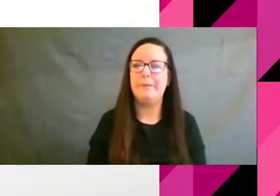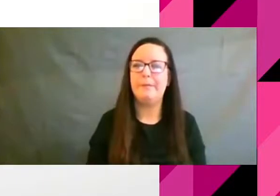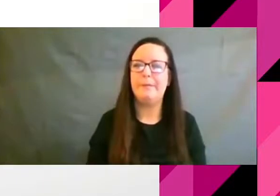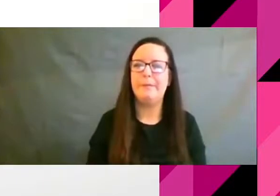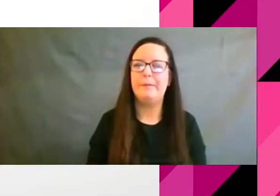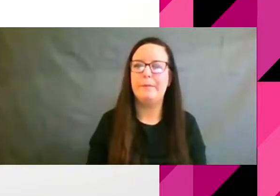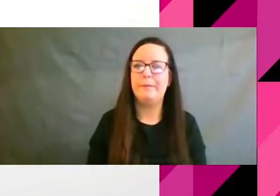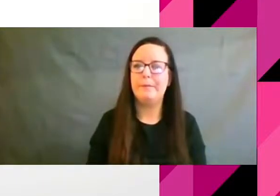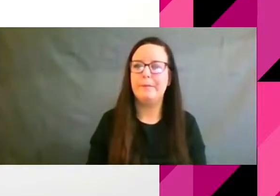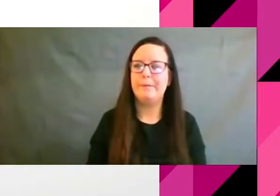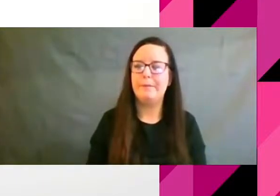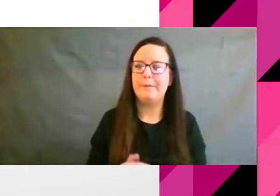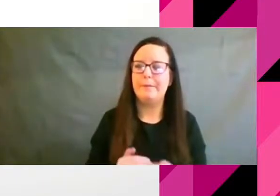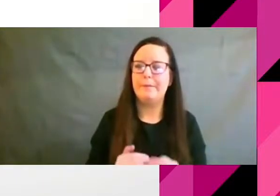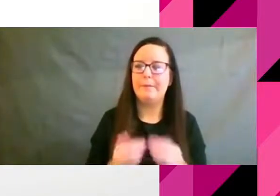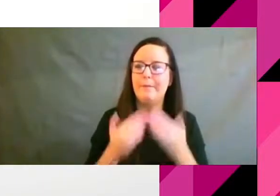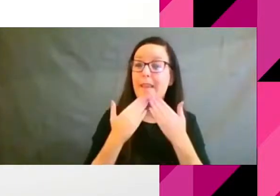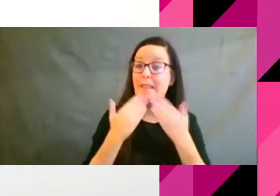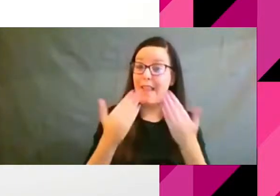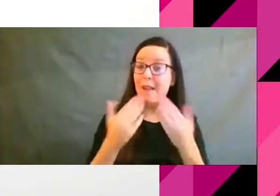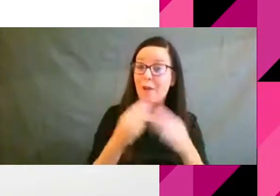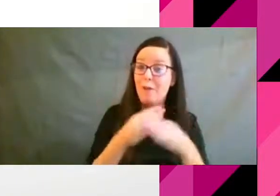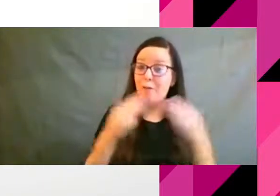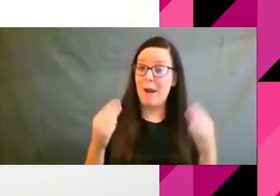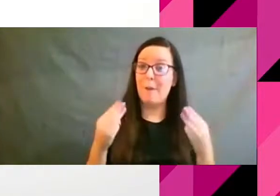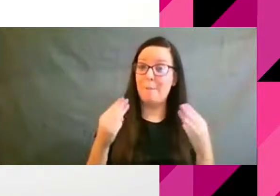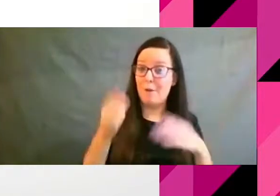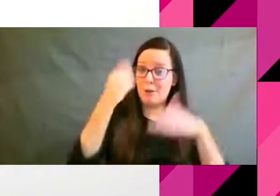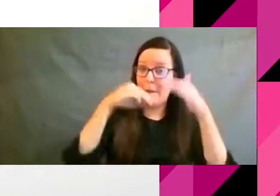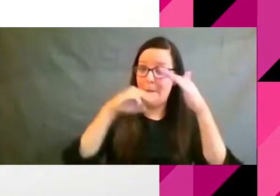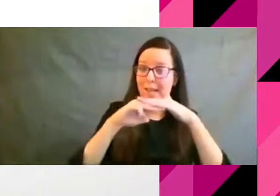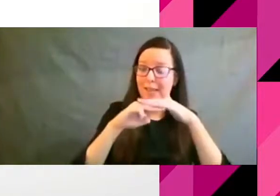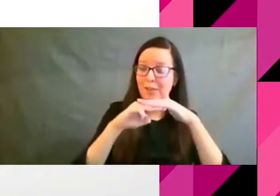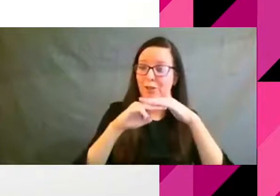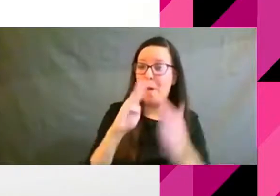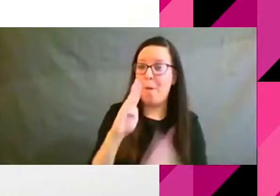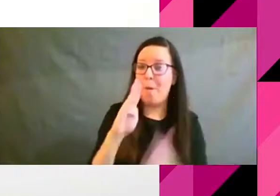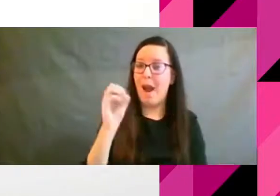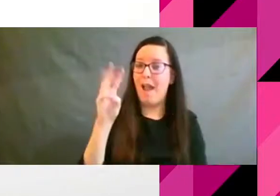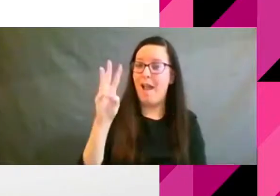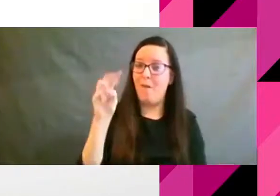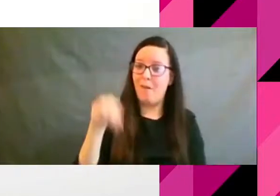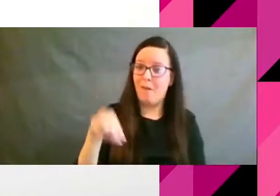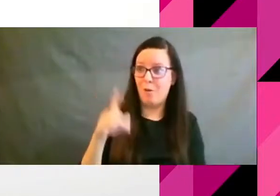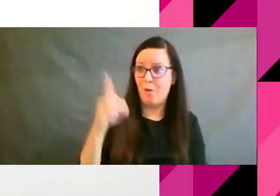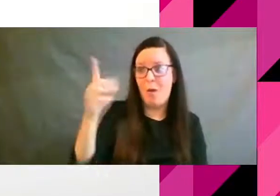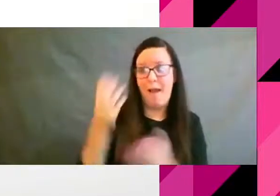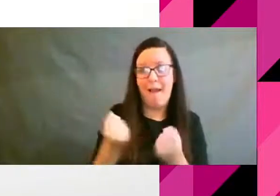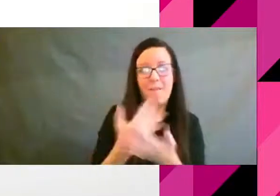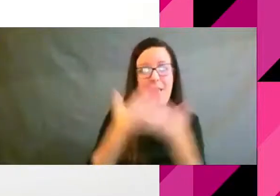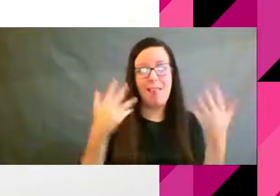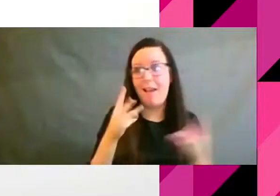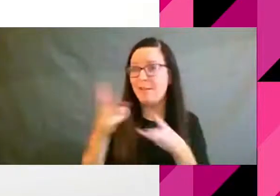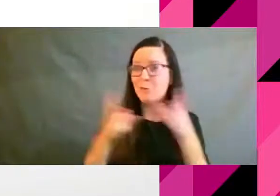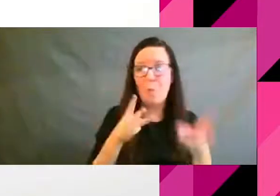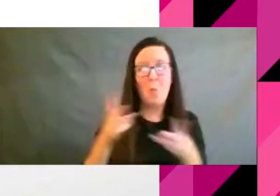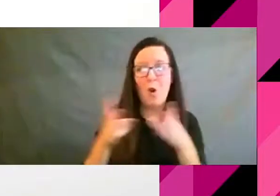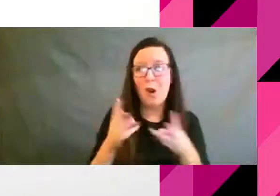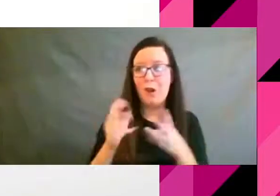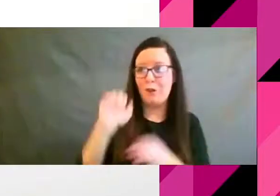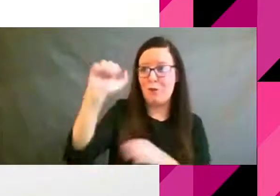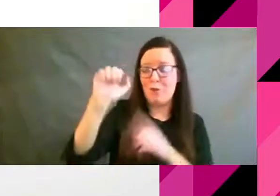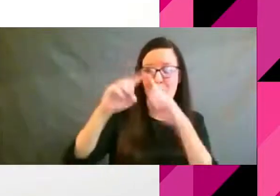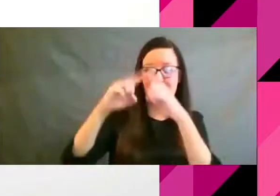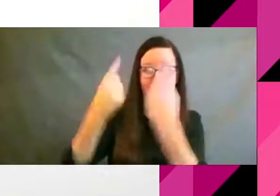Thank you very much, Minister Brown. There is certainly a lot of important work underway in your department, and the National Disability